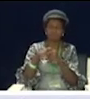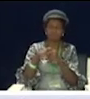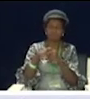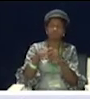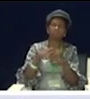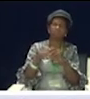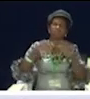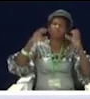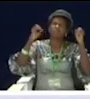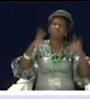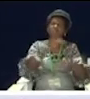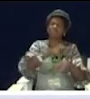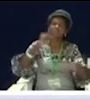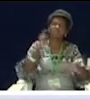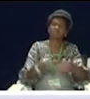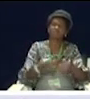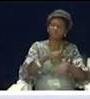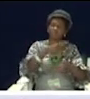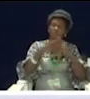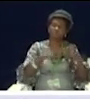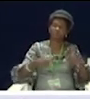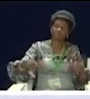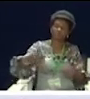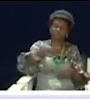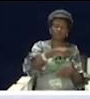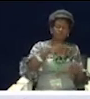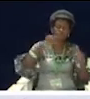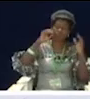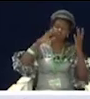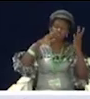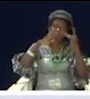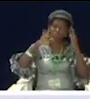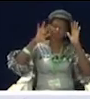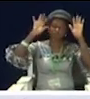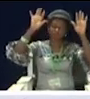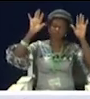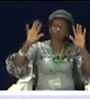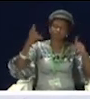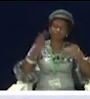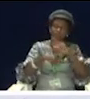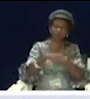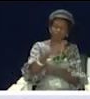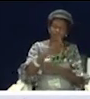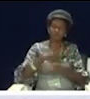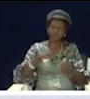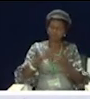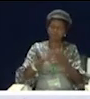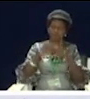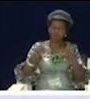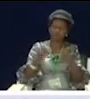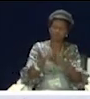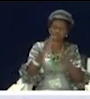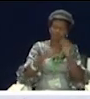So many a times when you are expecting a miracle from God and it seems to be